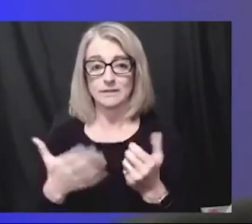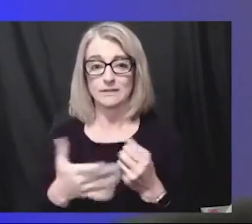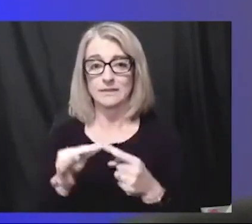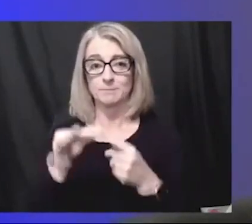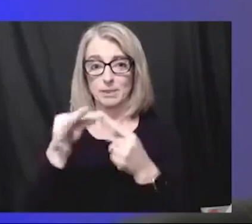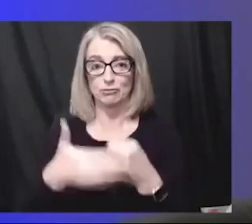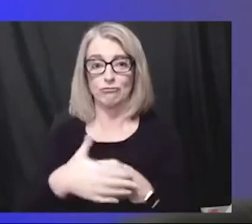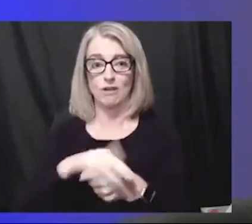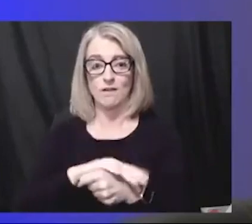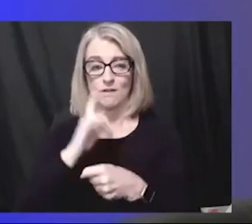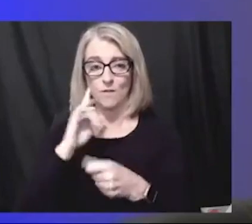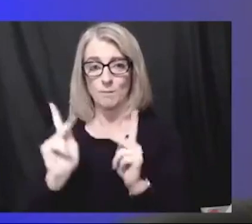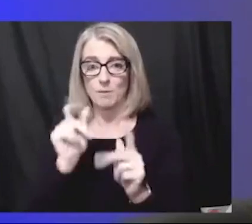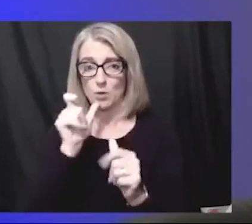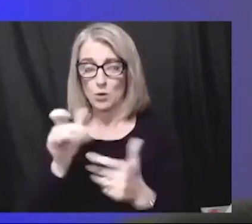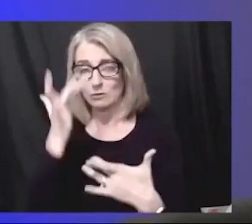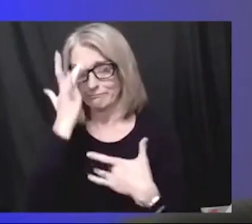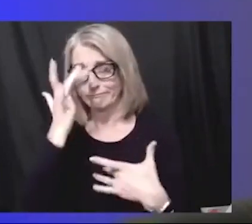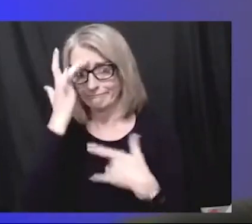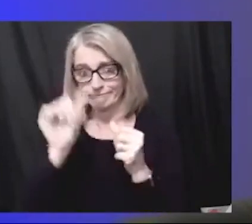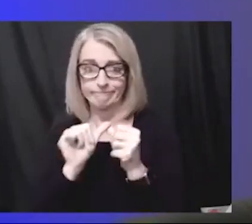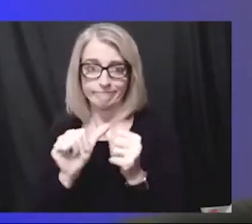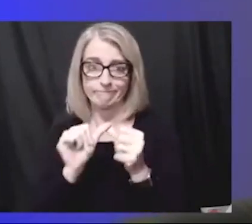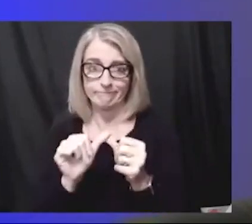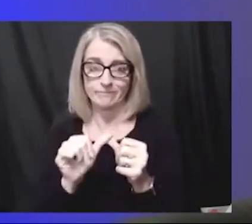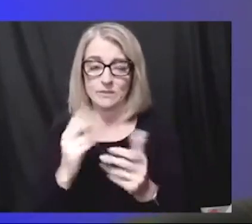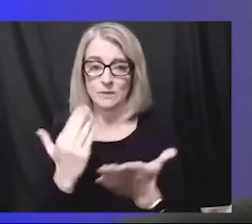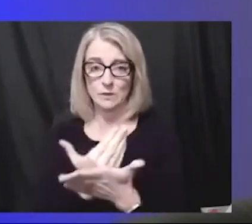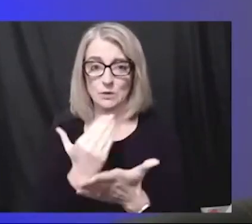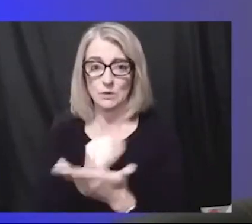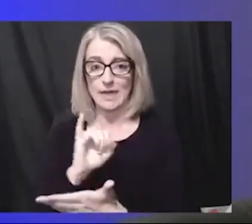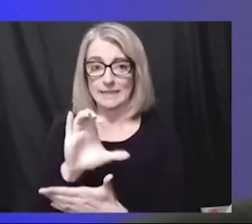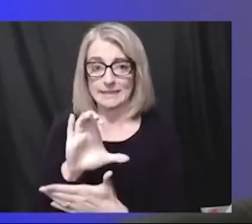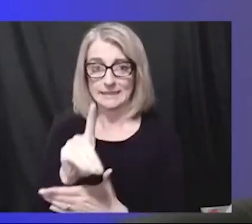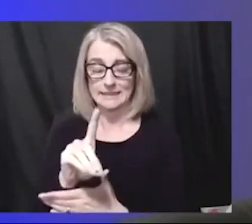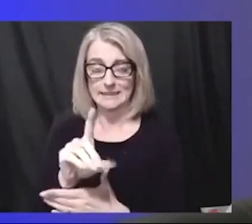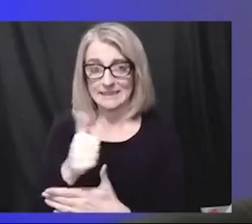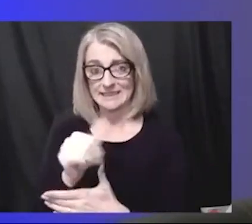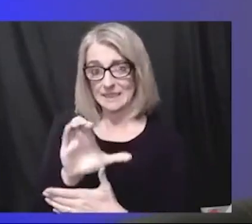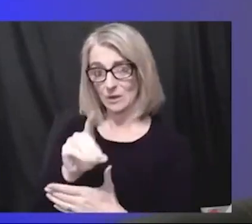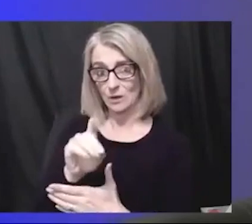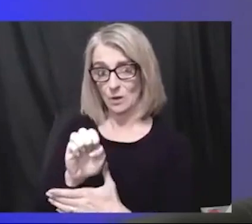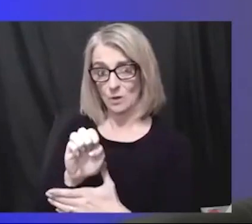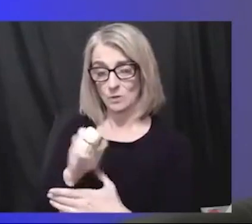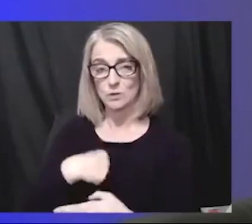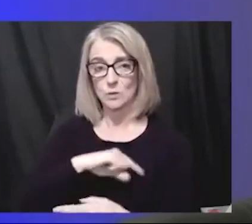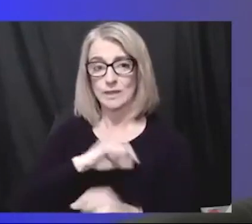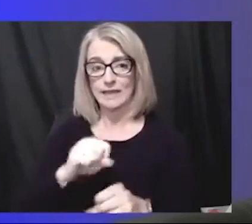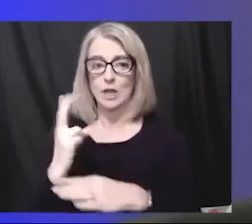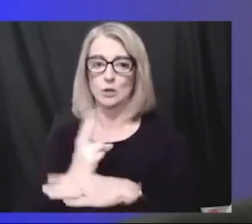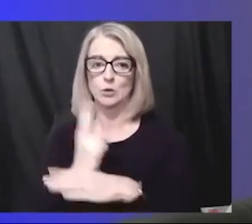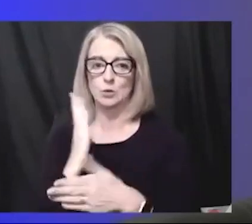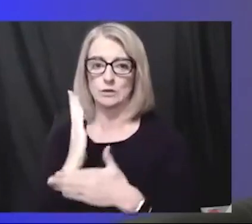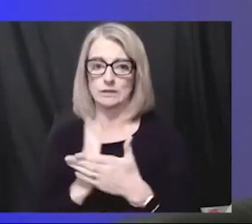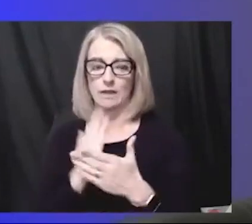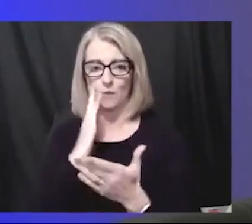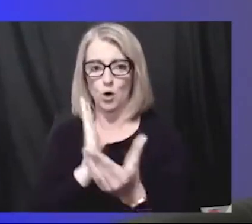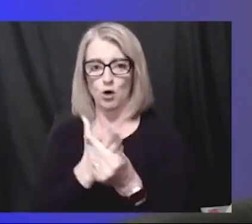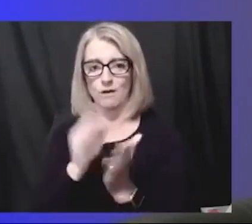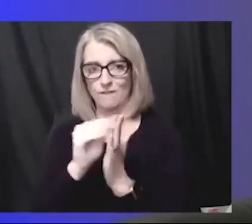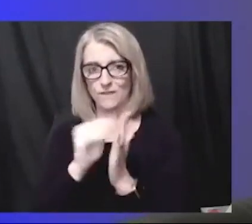been watching that very closely. We still do not have any guidance from HRSA, right, that they're going